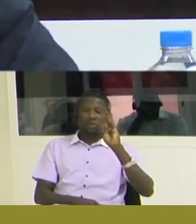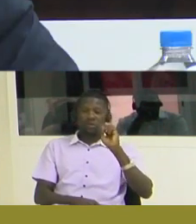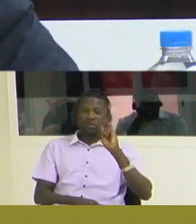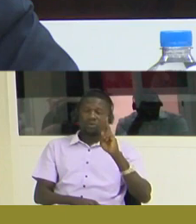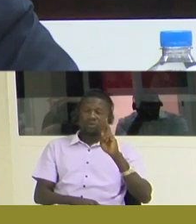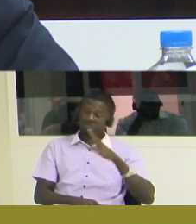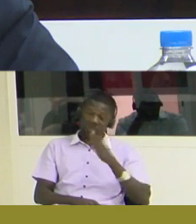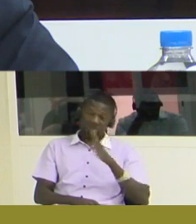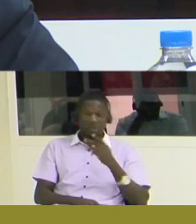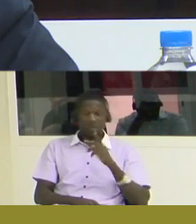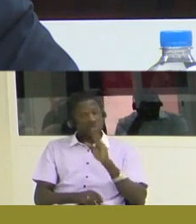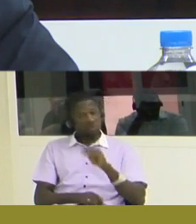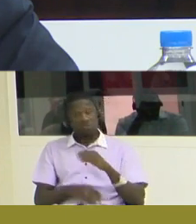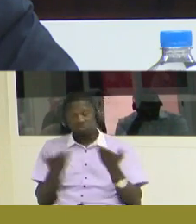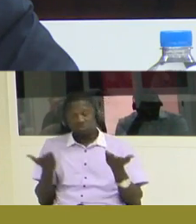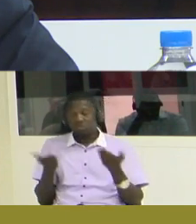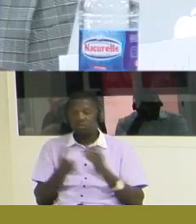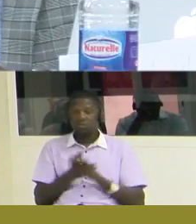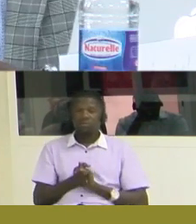and